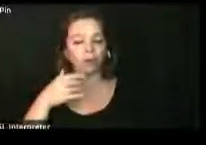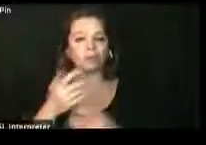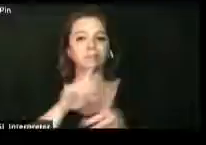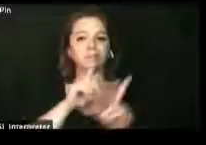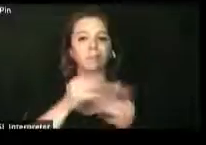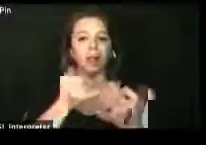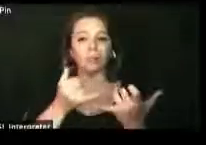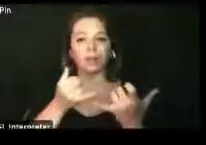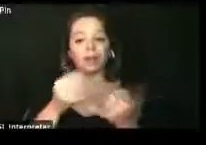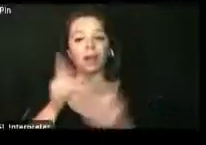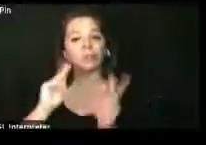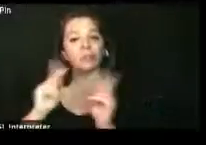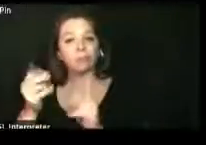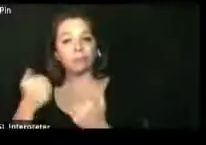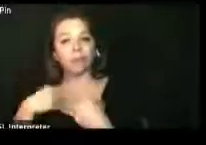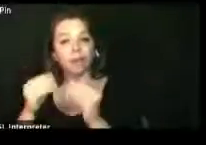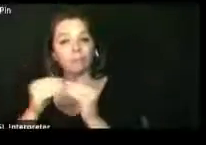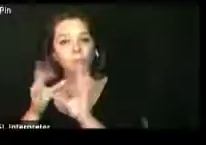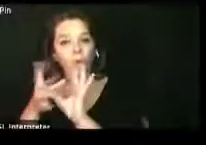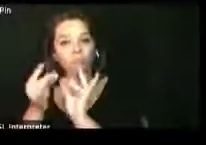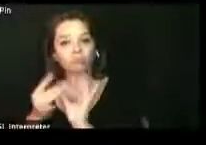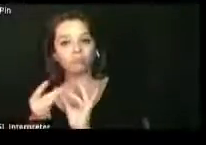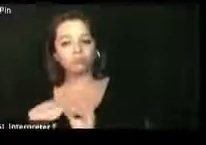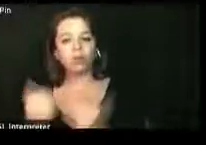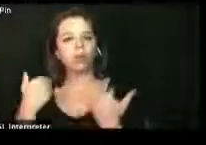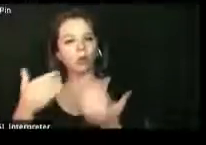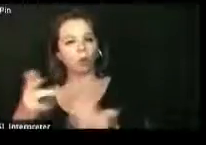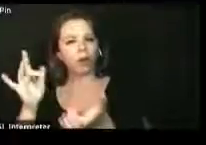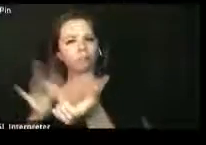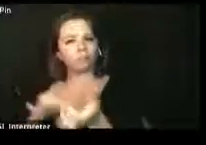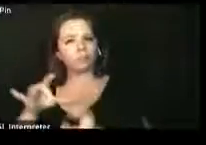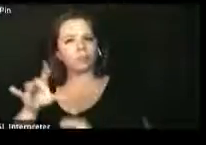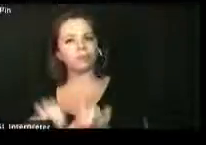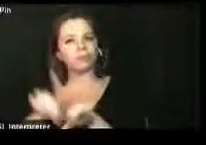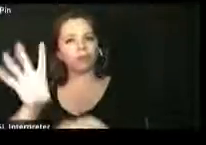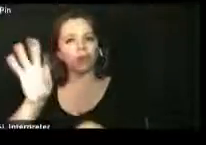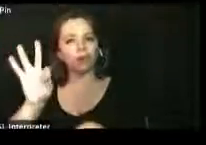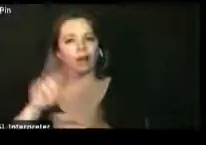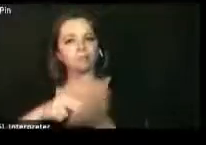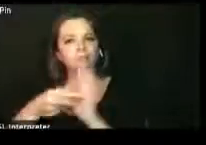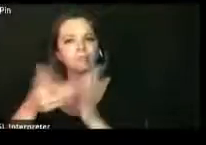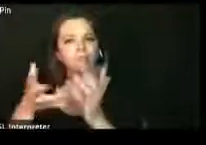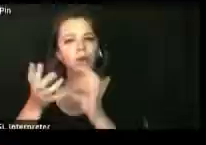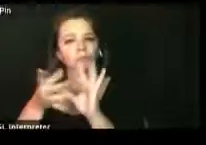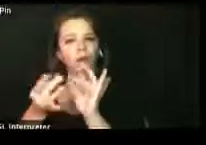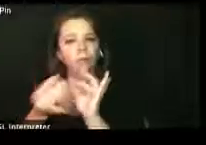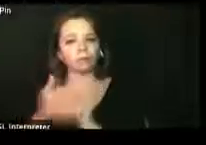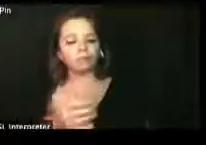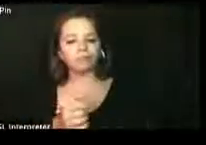have more to say, please press star 9, raise your hand indicating you wish to comment. Caller